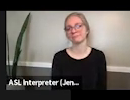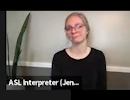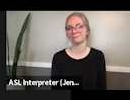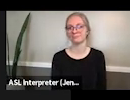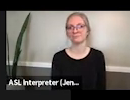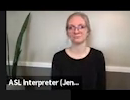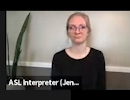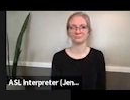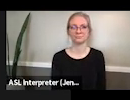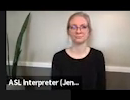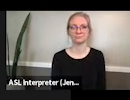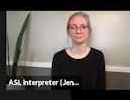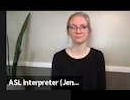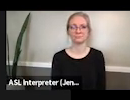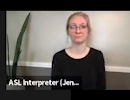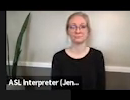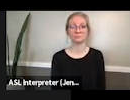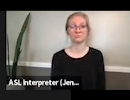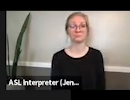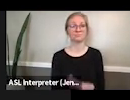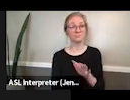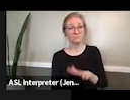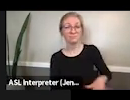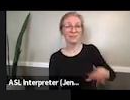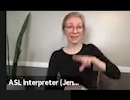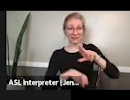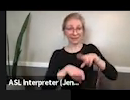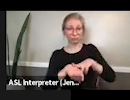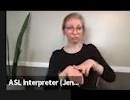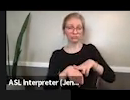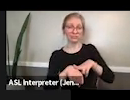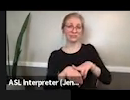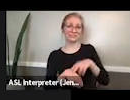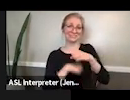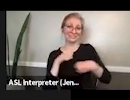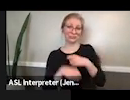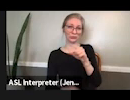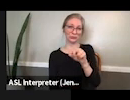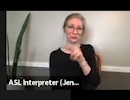And nationally, in 2022, there were